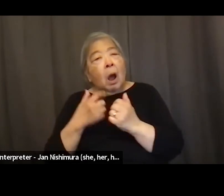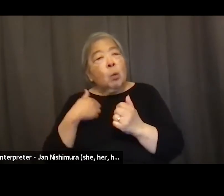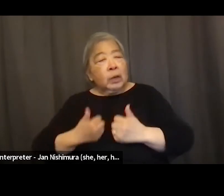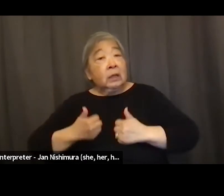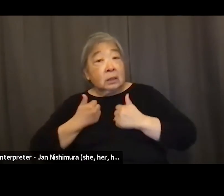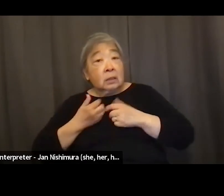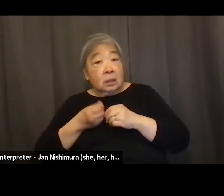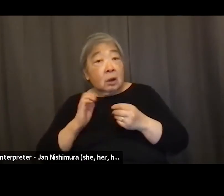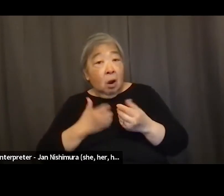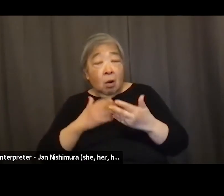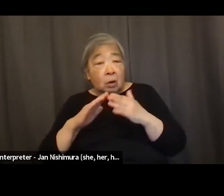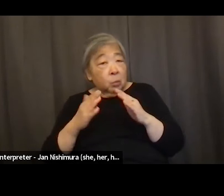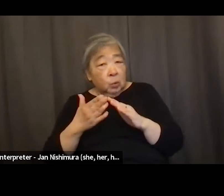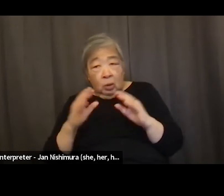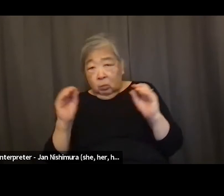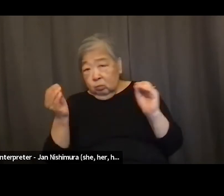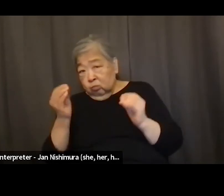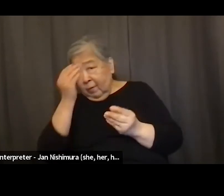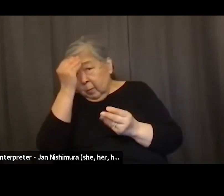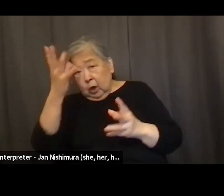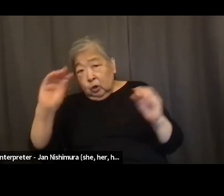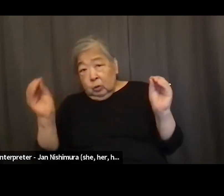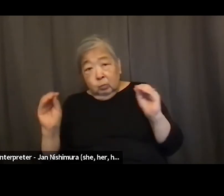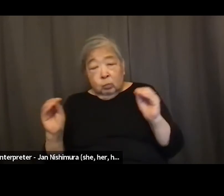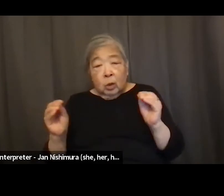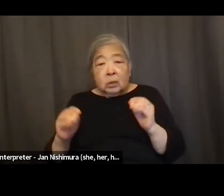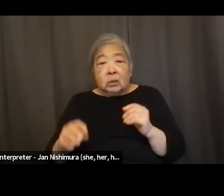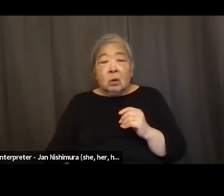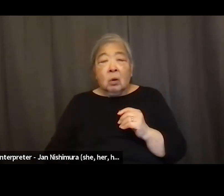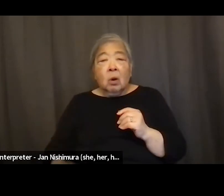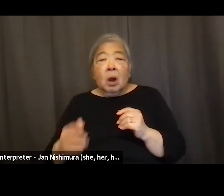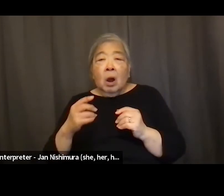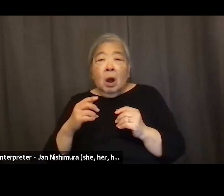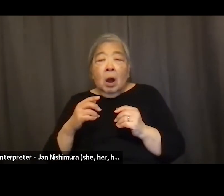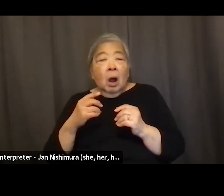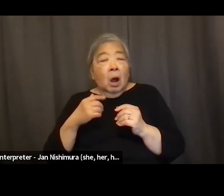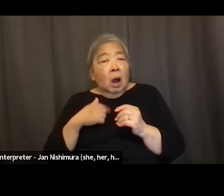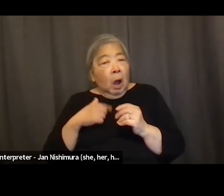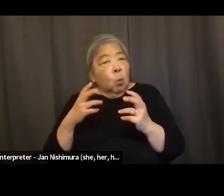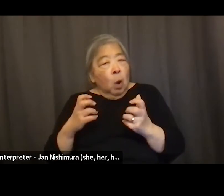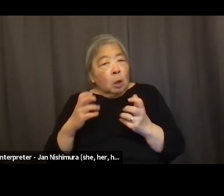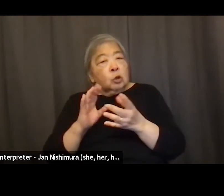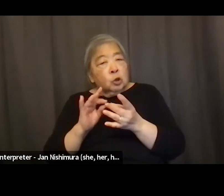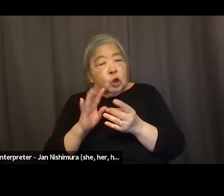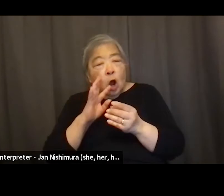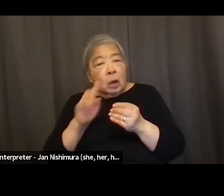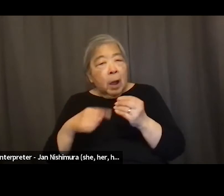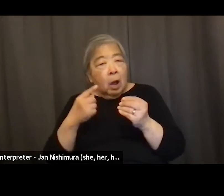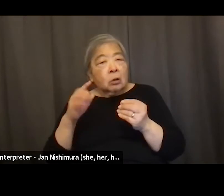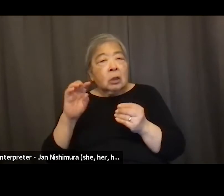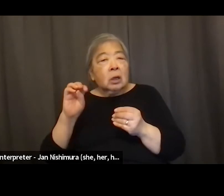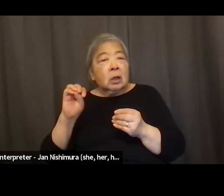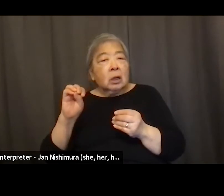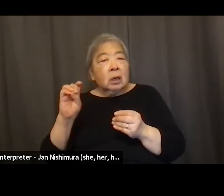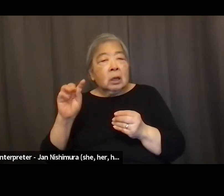our communities. And so something that I wanted to also talk about is extraction and the